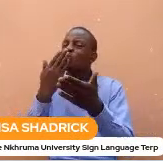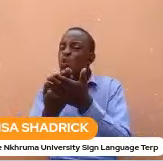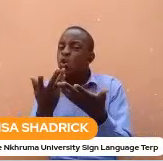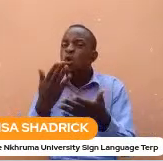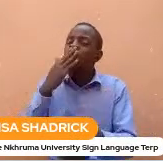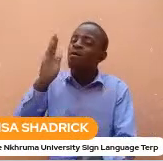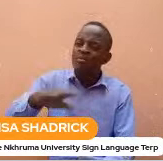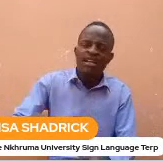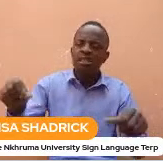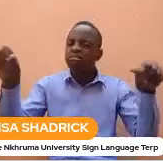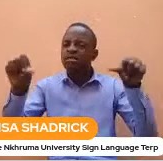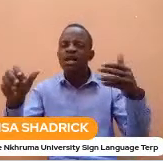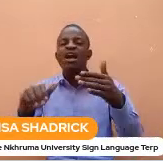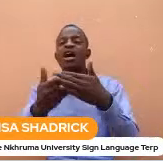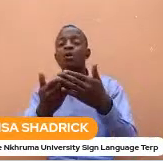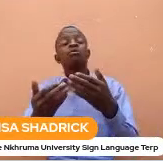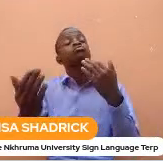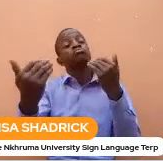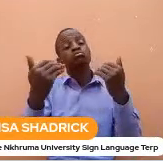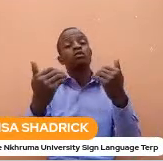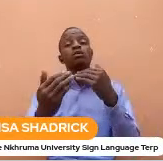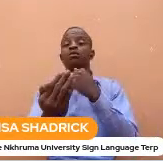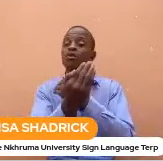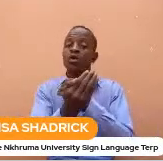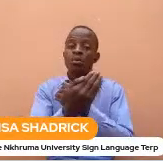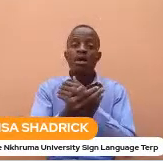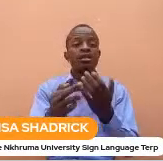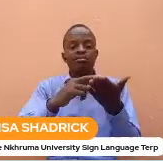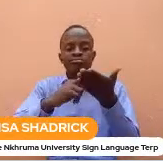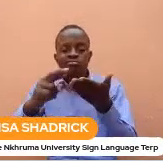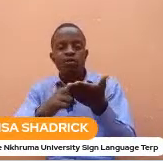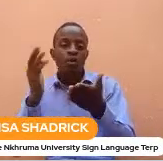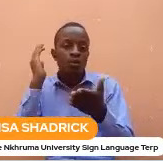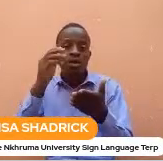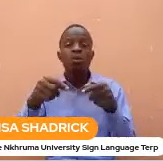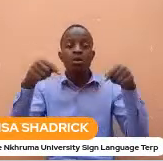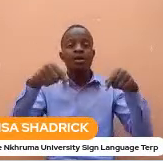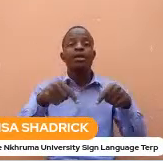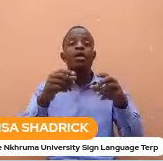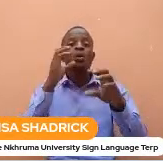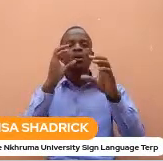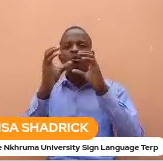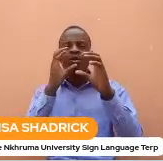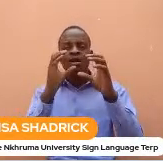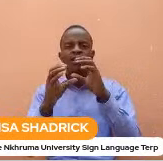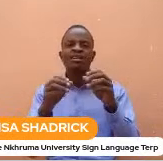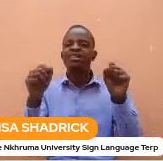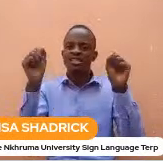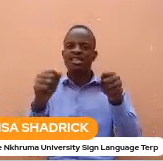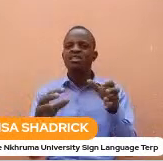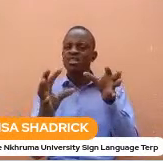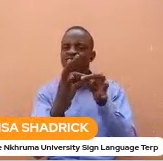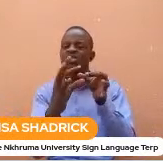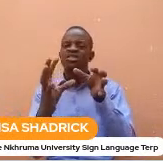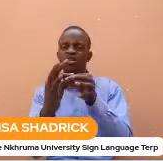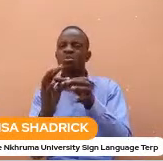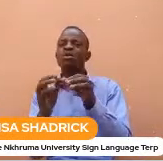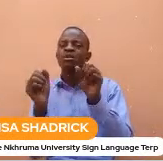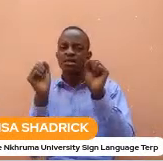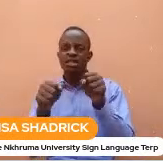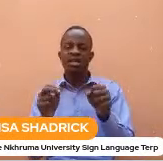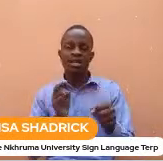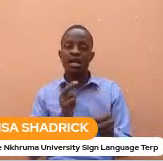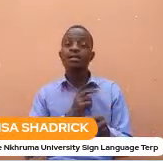your contributions, and we'll be able to read them live here on the show. You can also actively interact with us. We have a question that